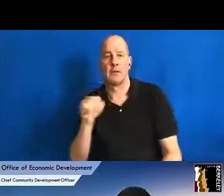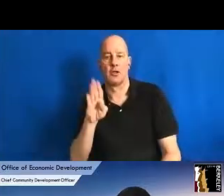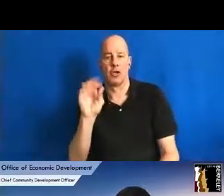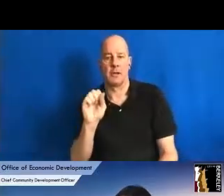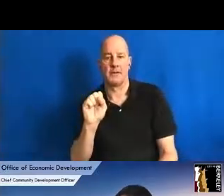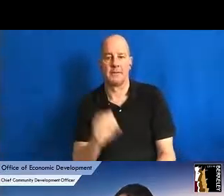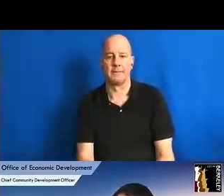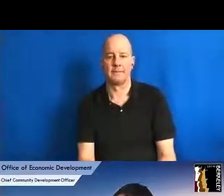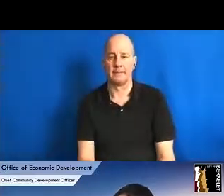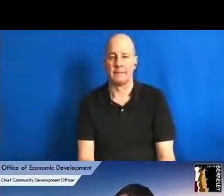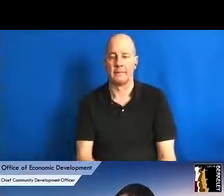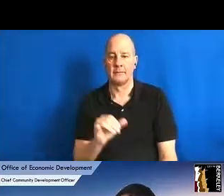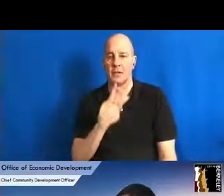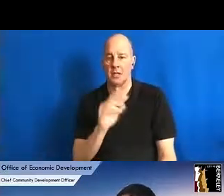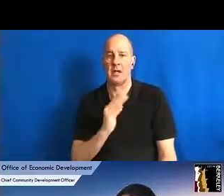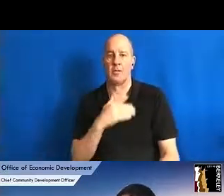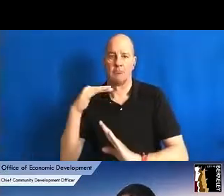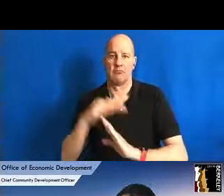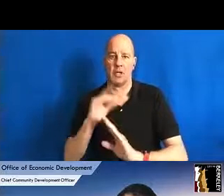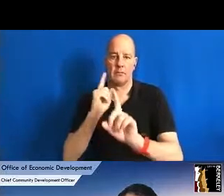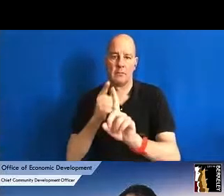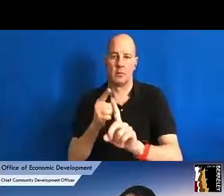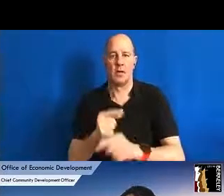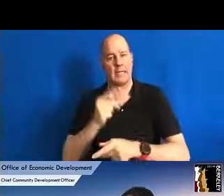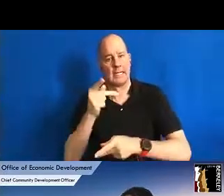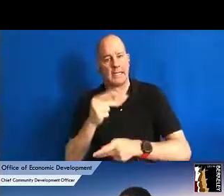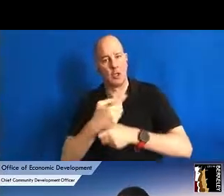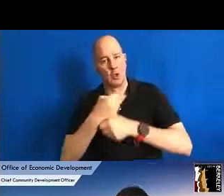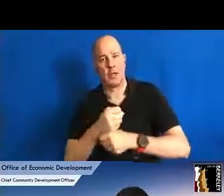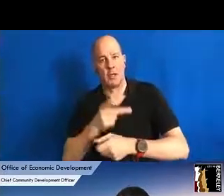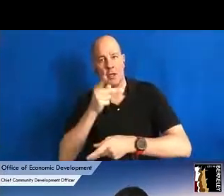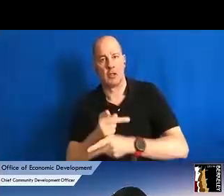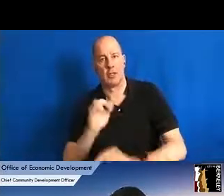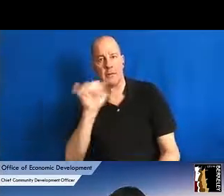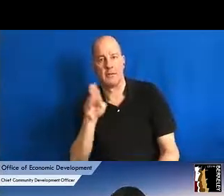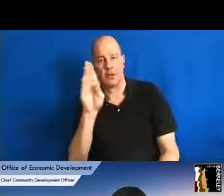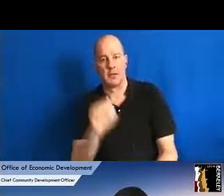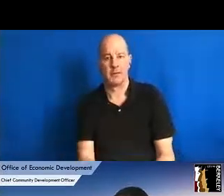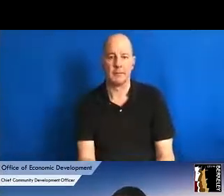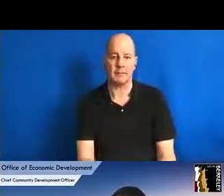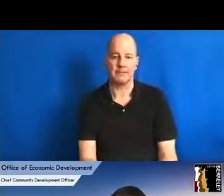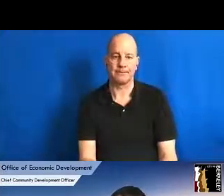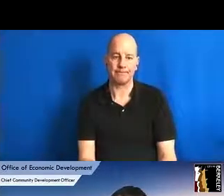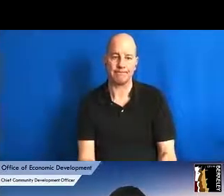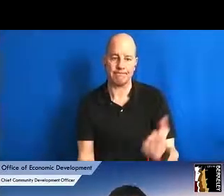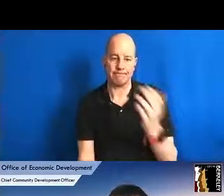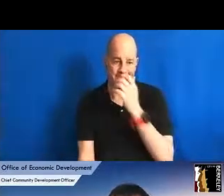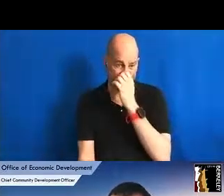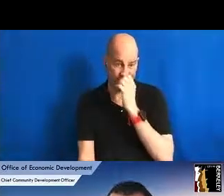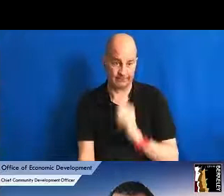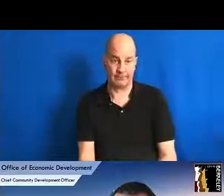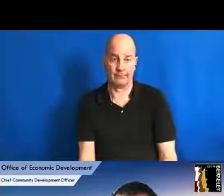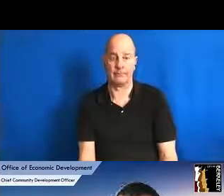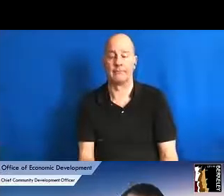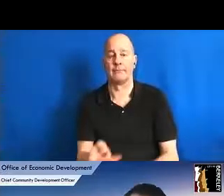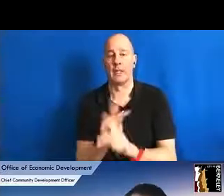that's really our number one goal, create or retain jobs. Quick little loan fund 101 is probably the closest thing I have to a